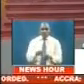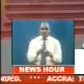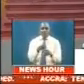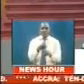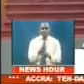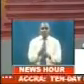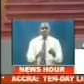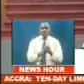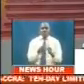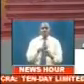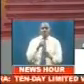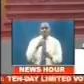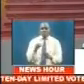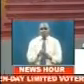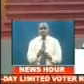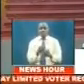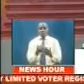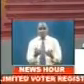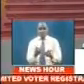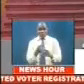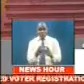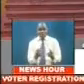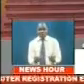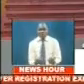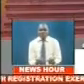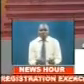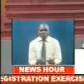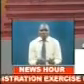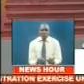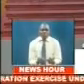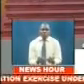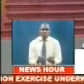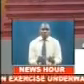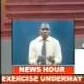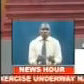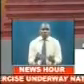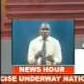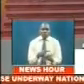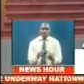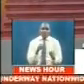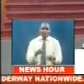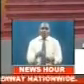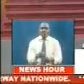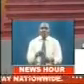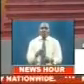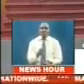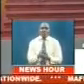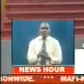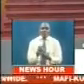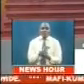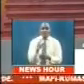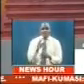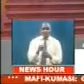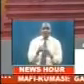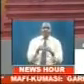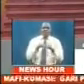and then obviously we're there. What we're doing now is the fact that we can stable this country. Okay. So in the end, we